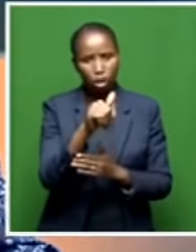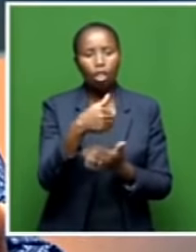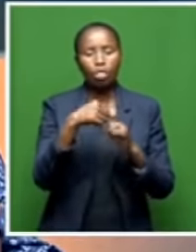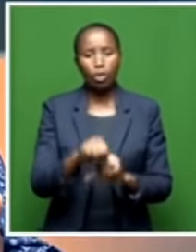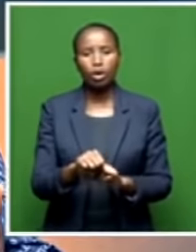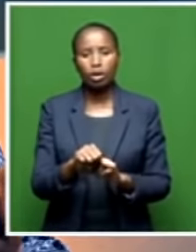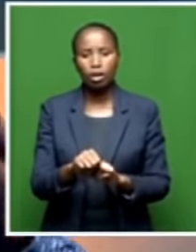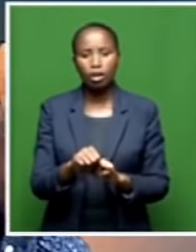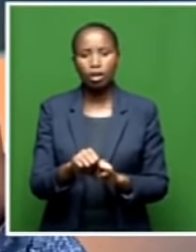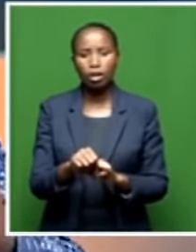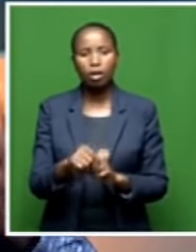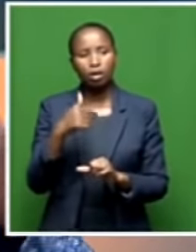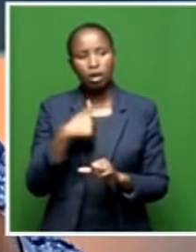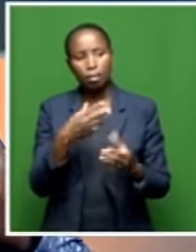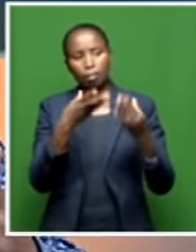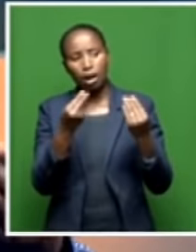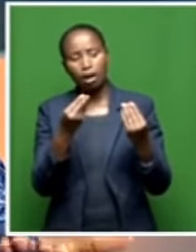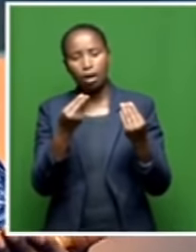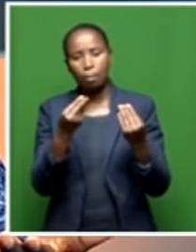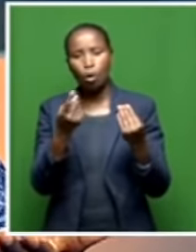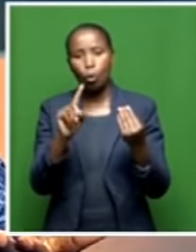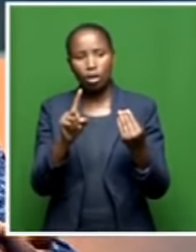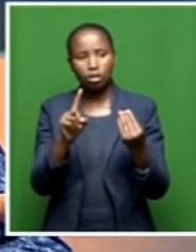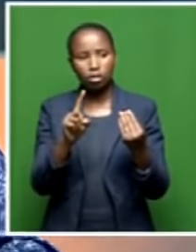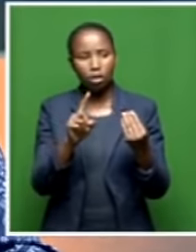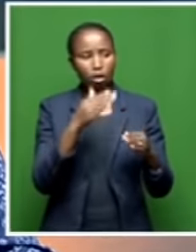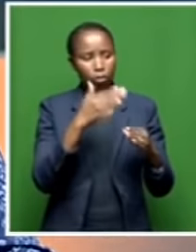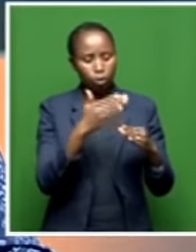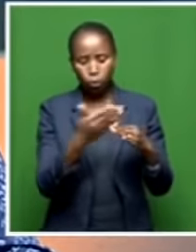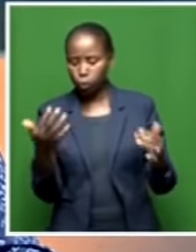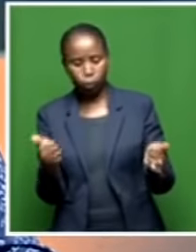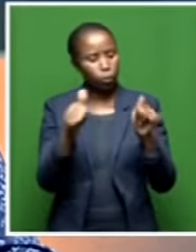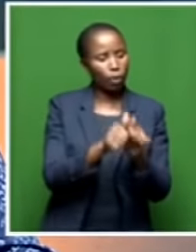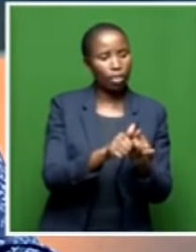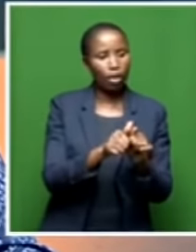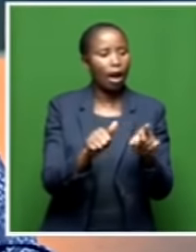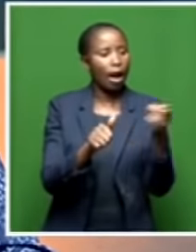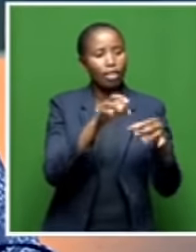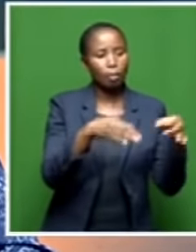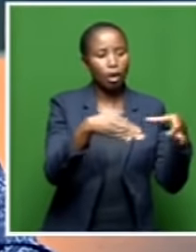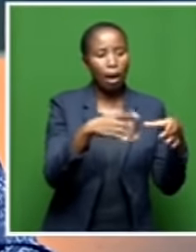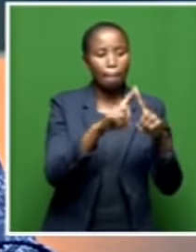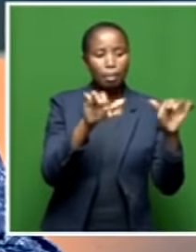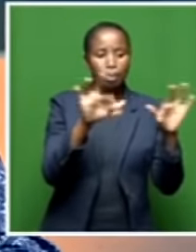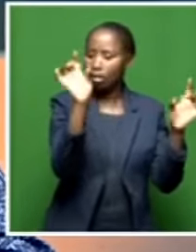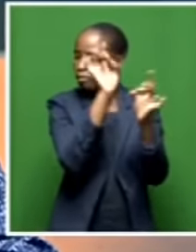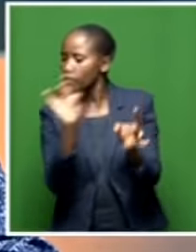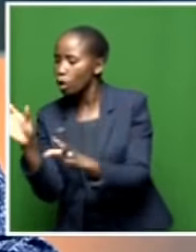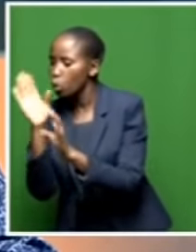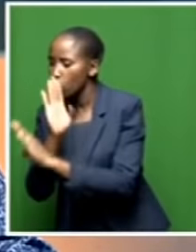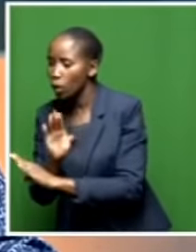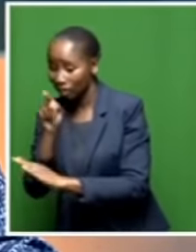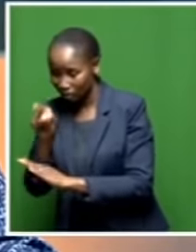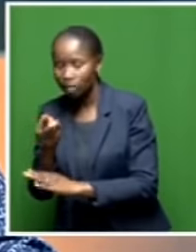your opponent, with not having informed your voter, that also for me becomes problematic on the voters